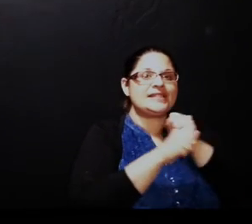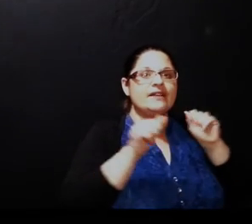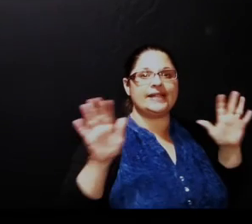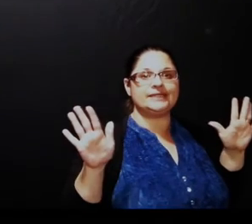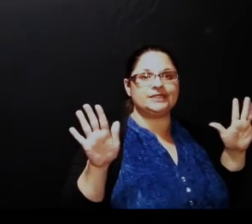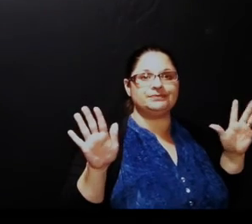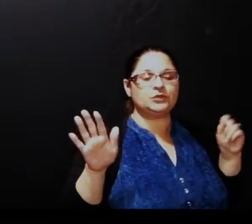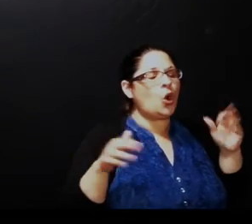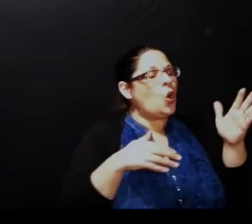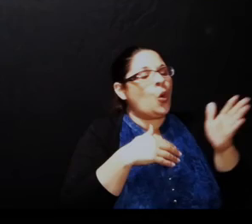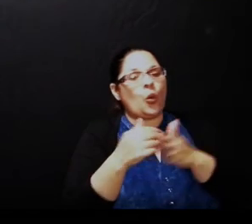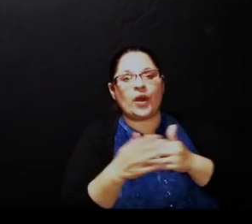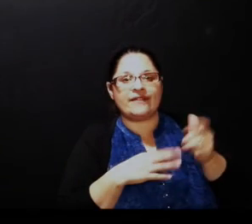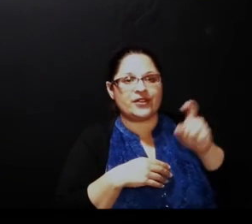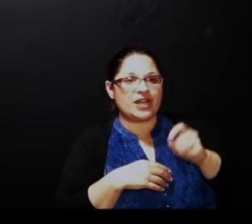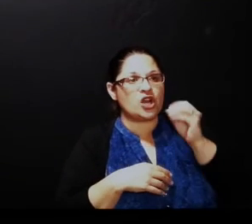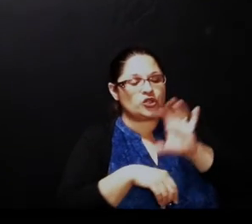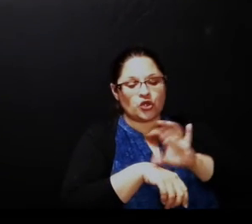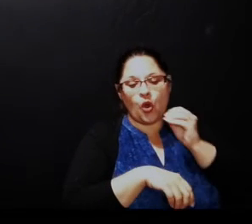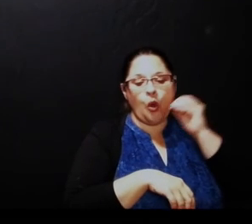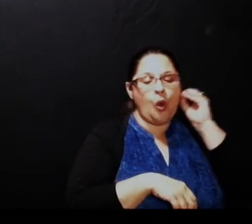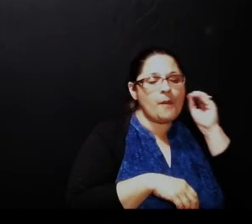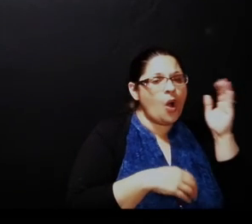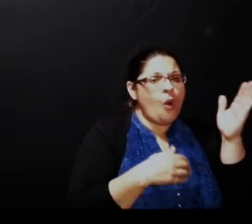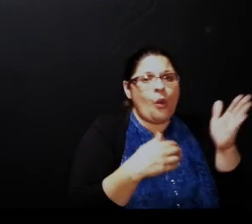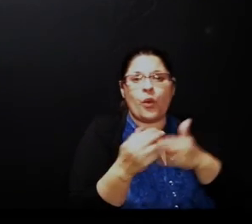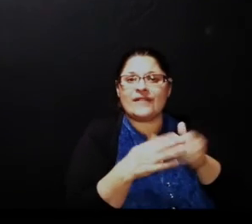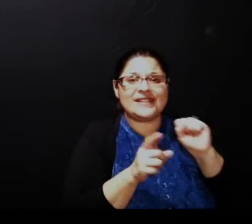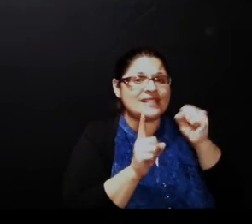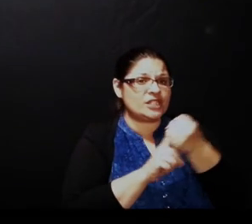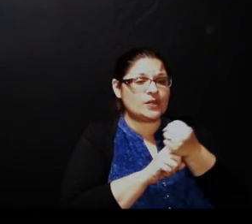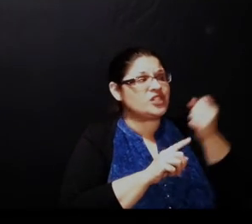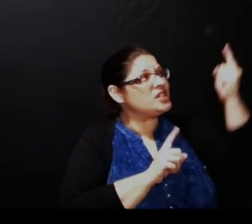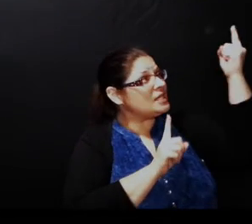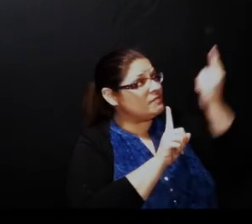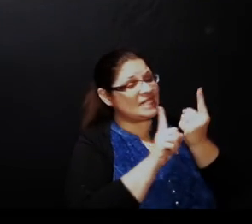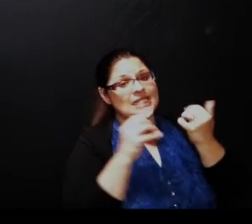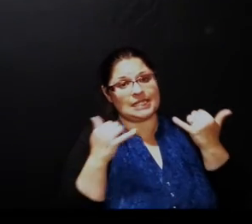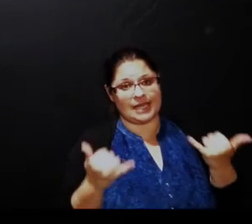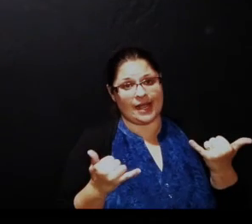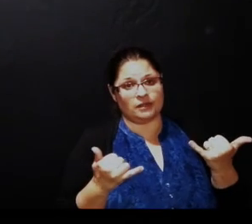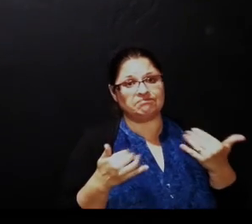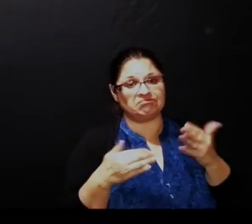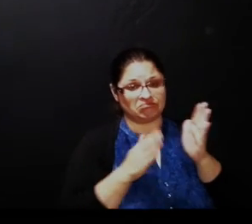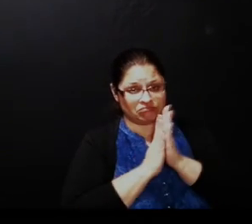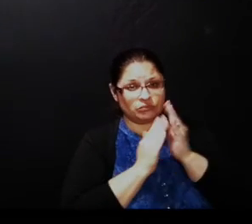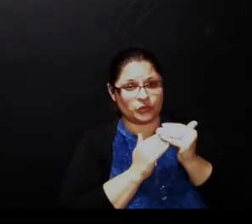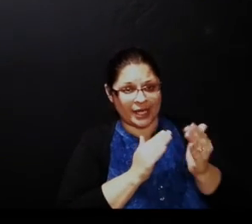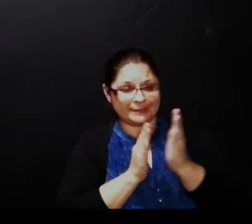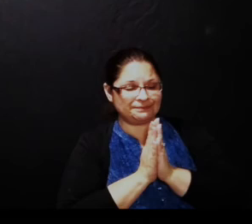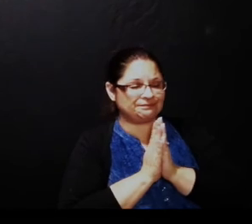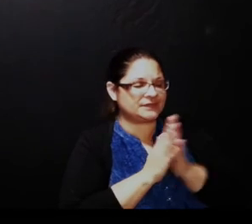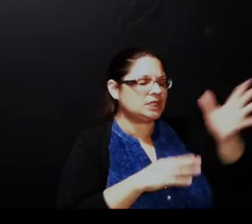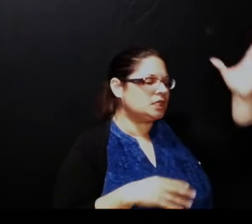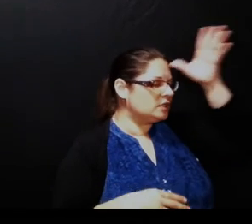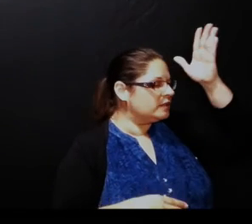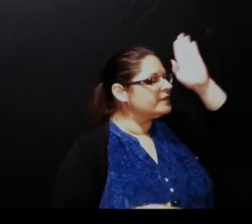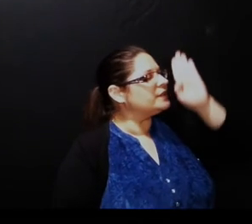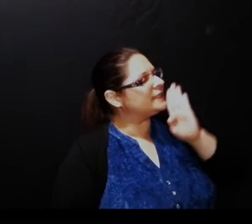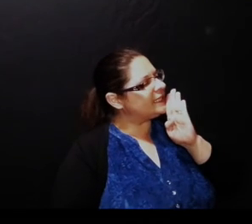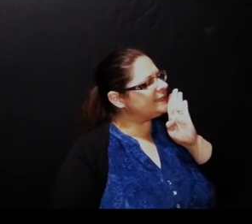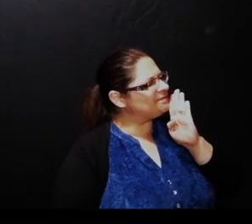come. Church home, whatever you need, He meets us. Let's pray. Father God, these words are words of